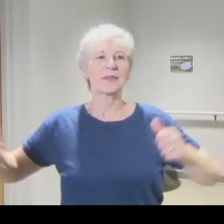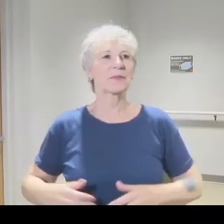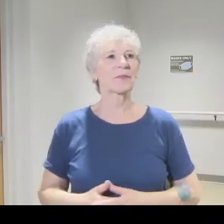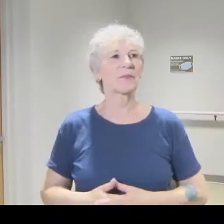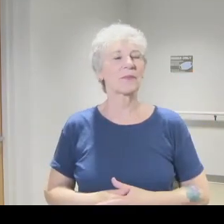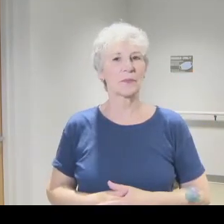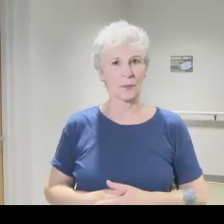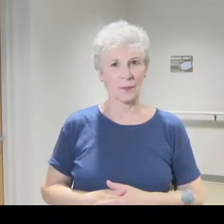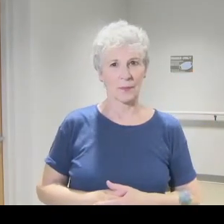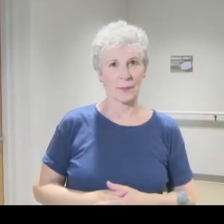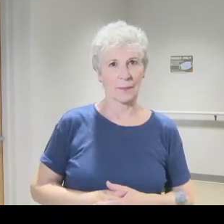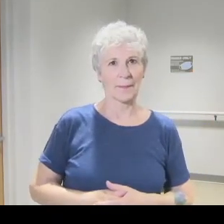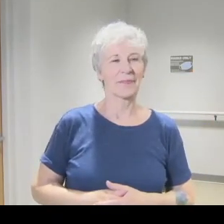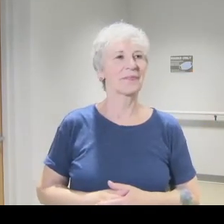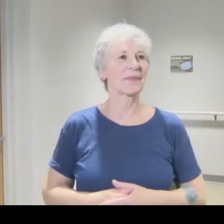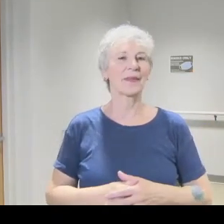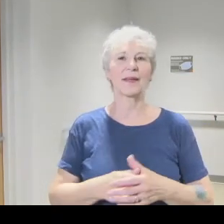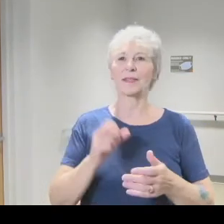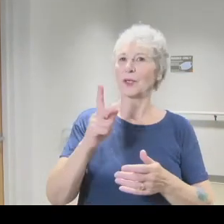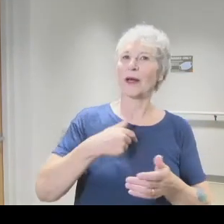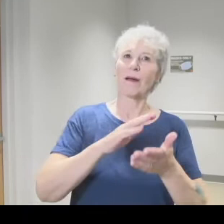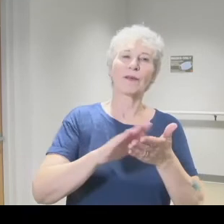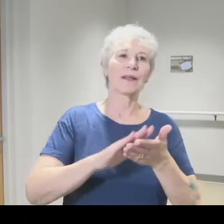It's all right. I forgive you.